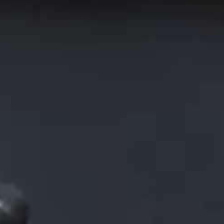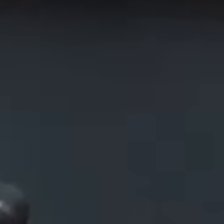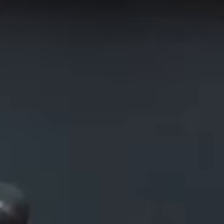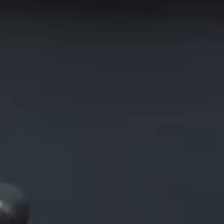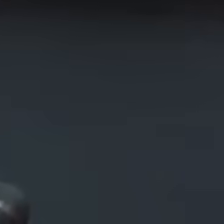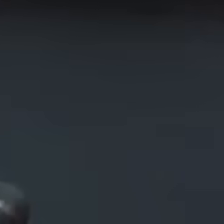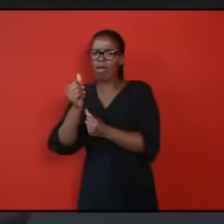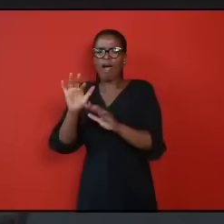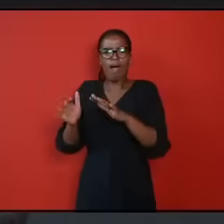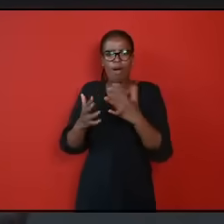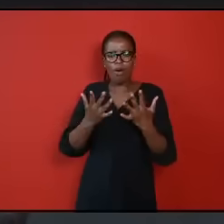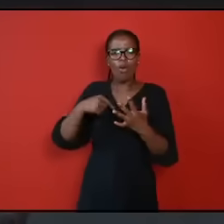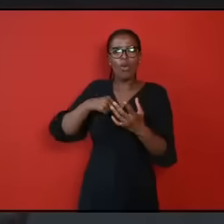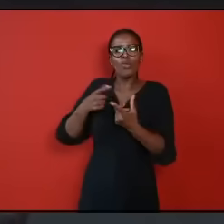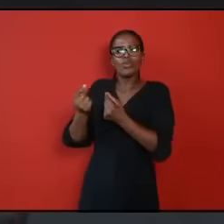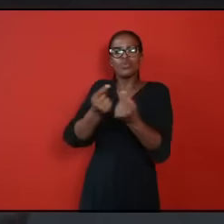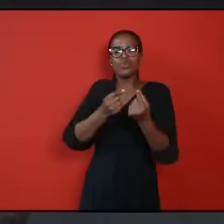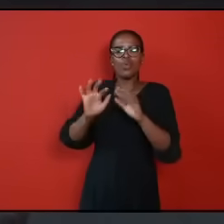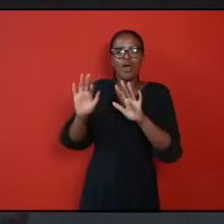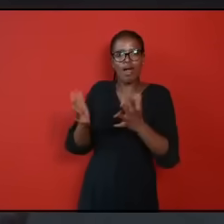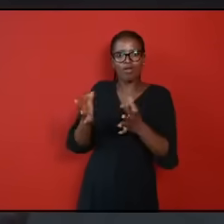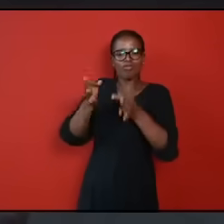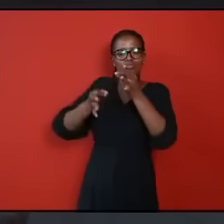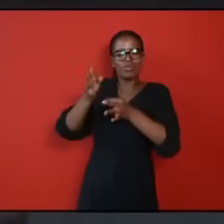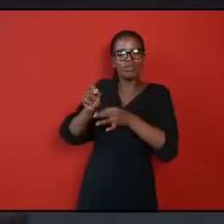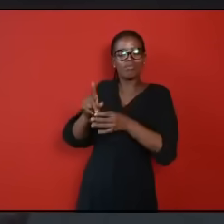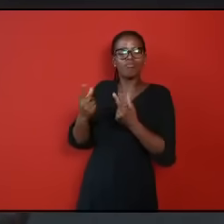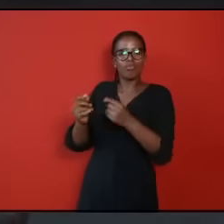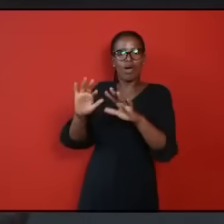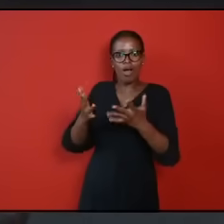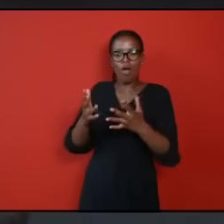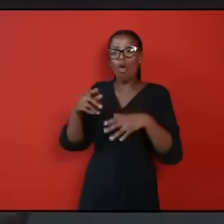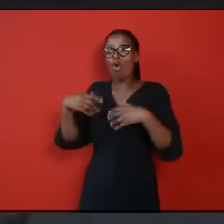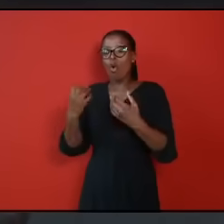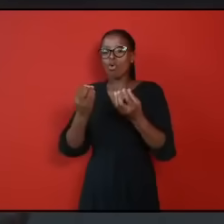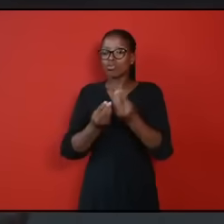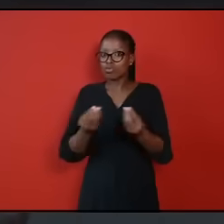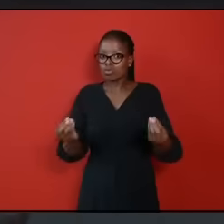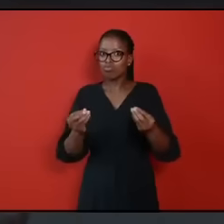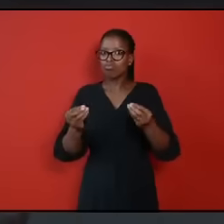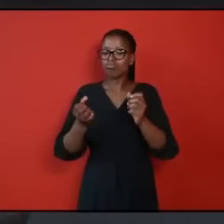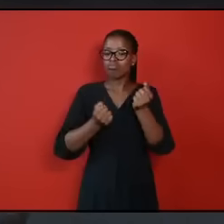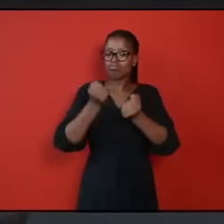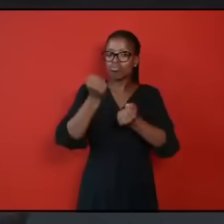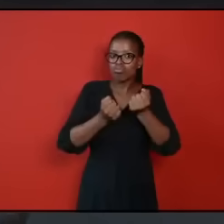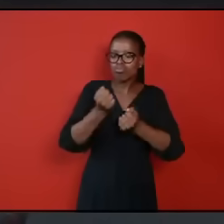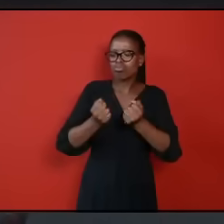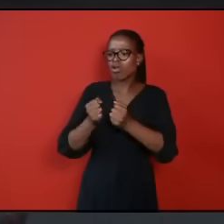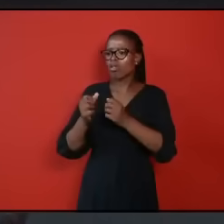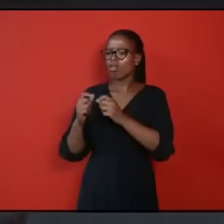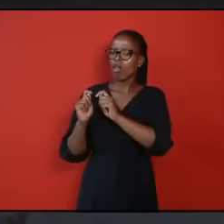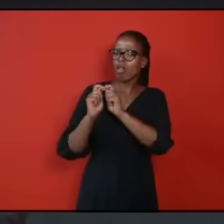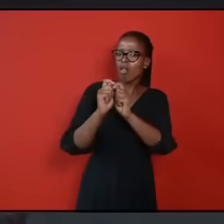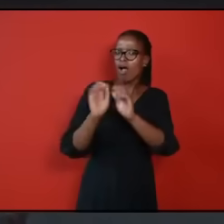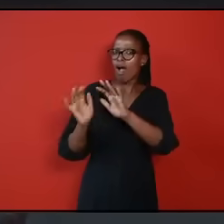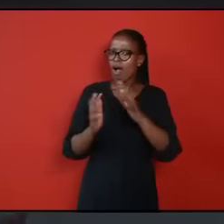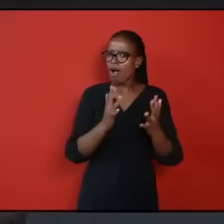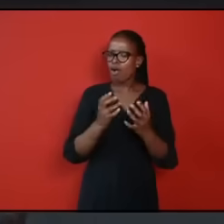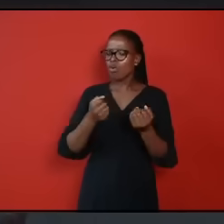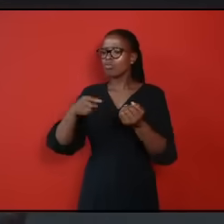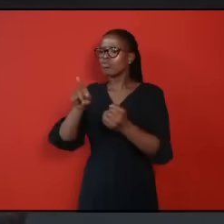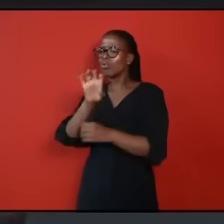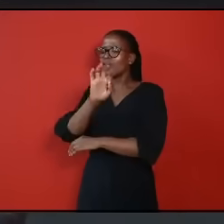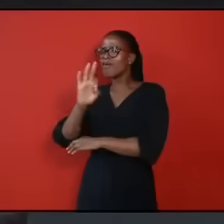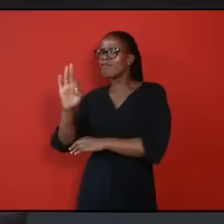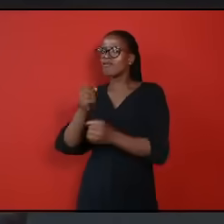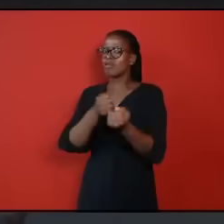another accident in the Vaal area concerning school children, although the details have not been disclosed regarding that particular incident?